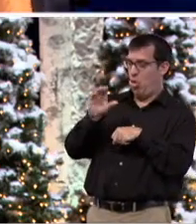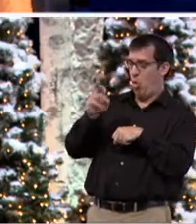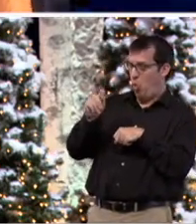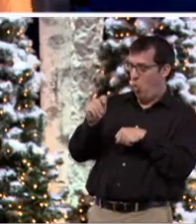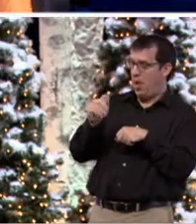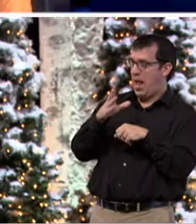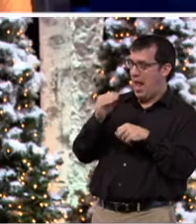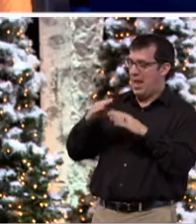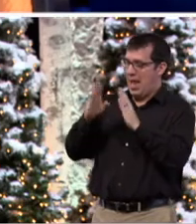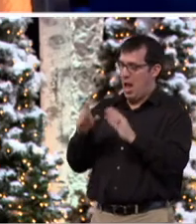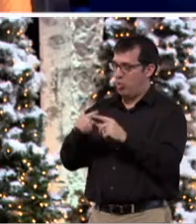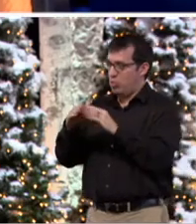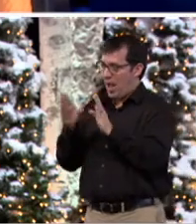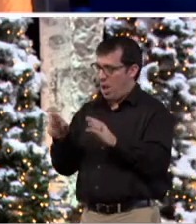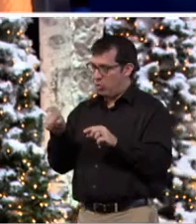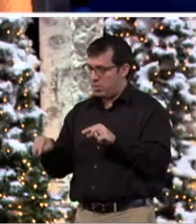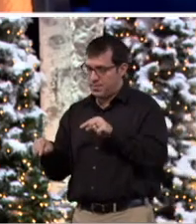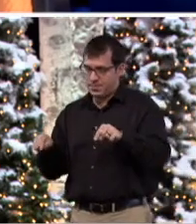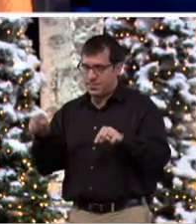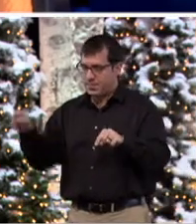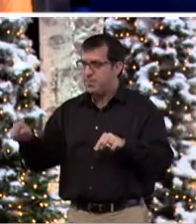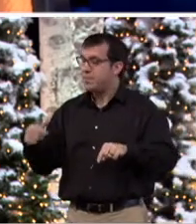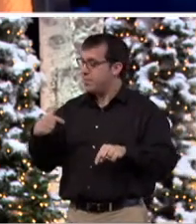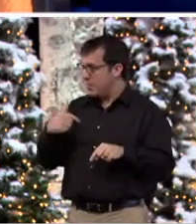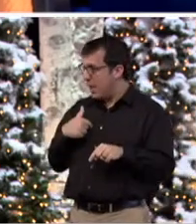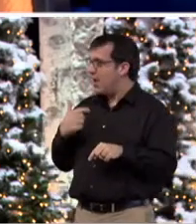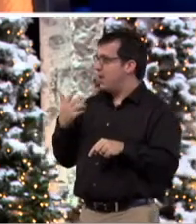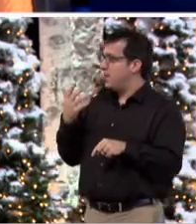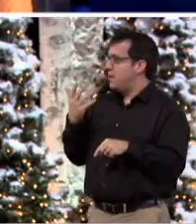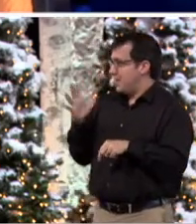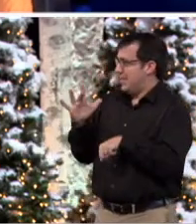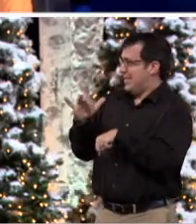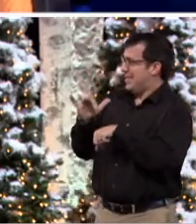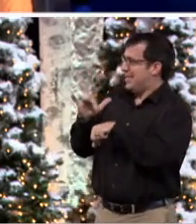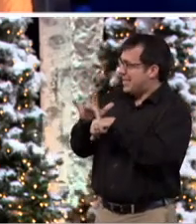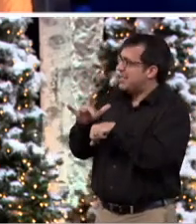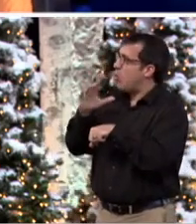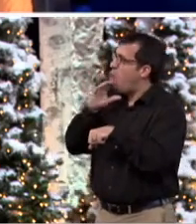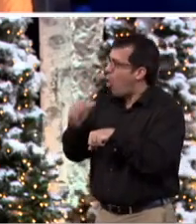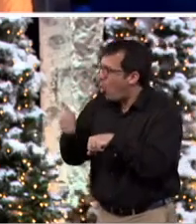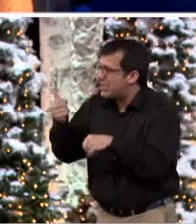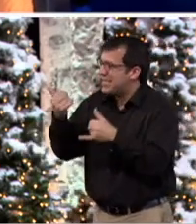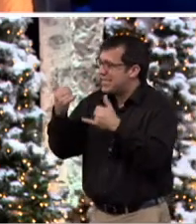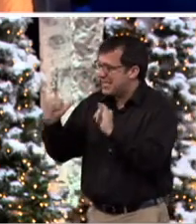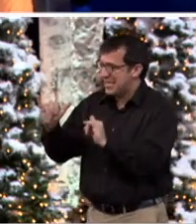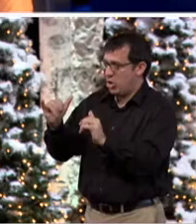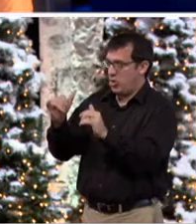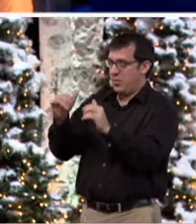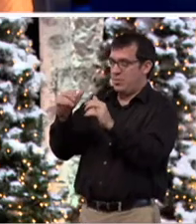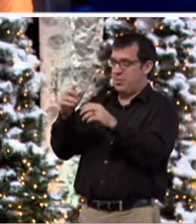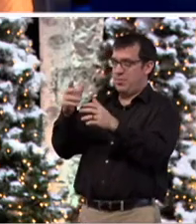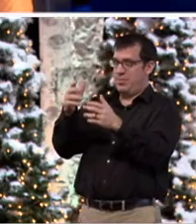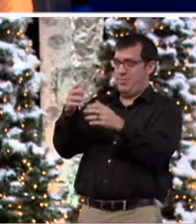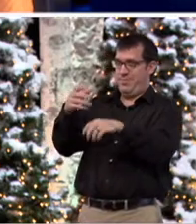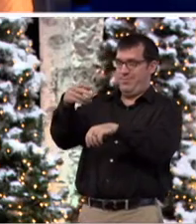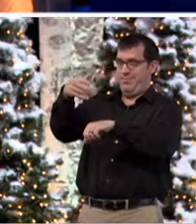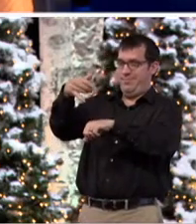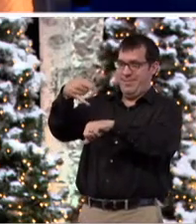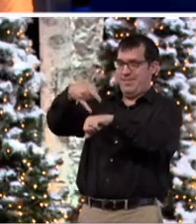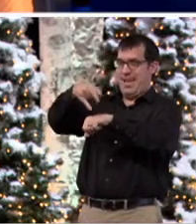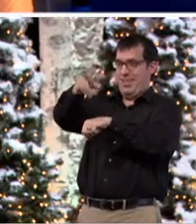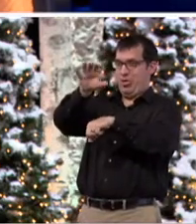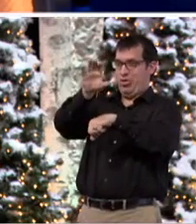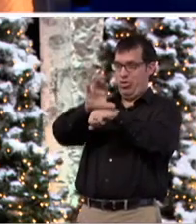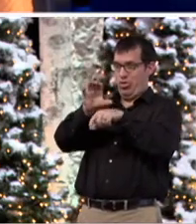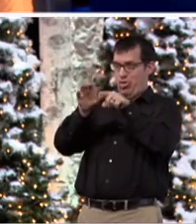to house. I have been in the oldest still standing church in Malula, Syria, which